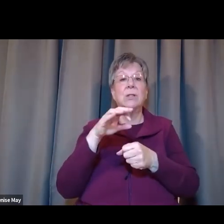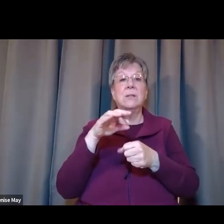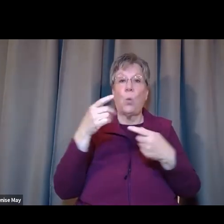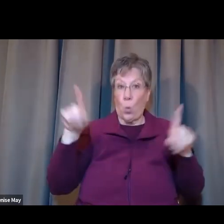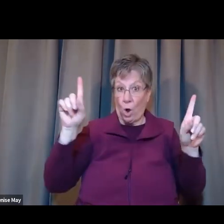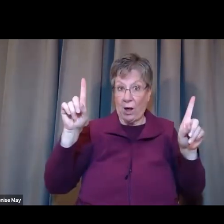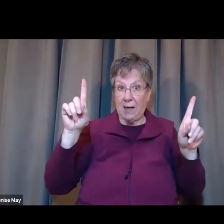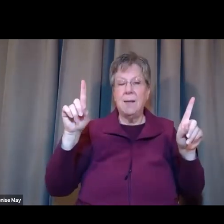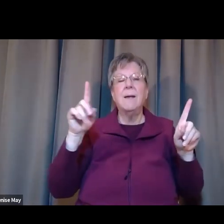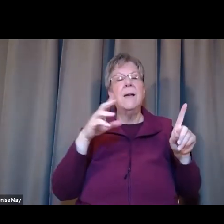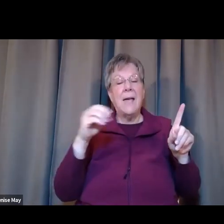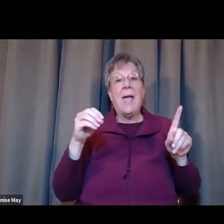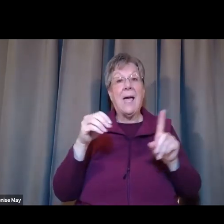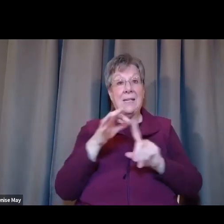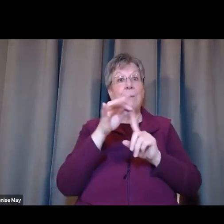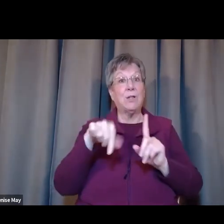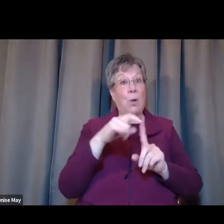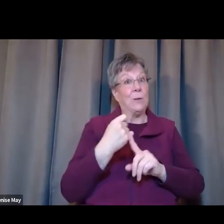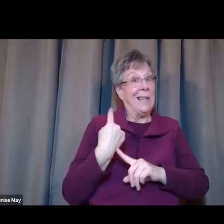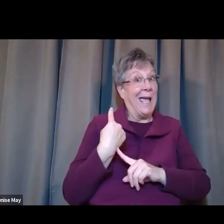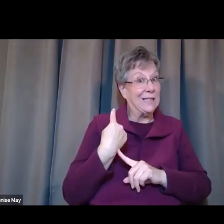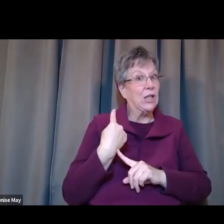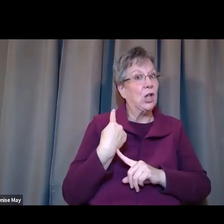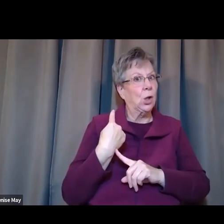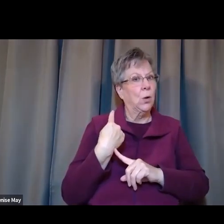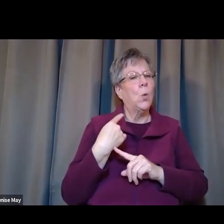and especially those who did it last year in the pandemic.